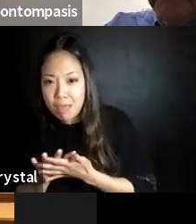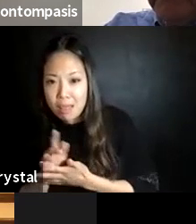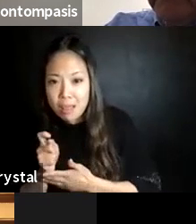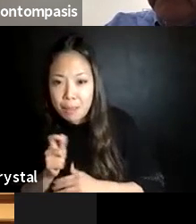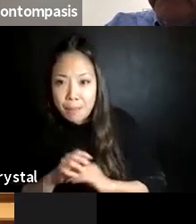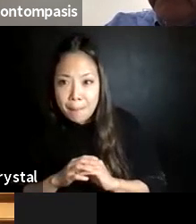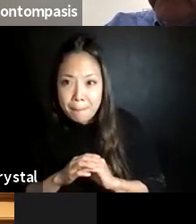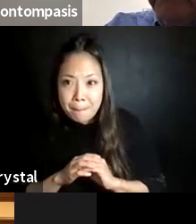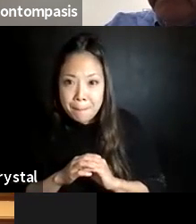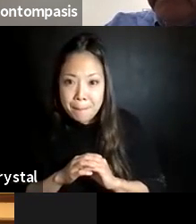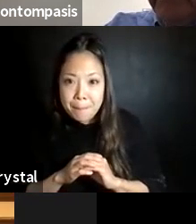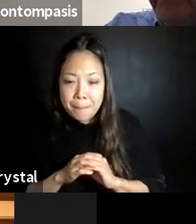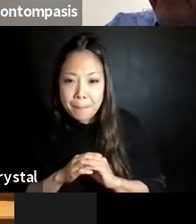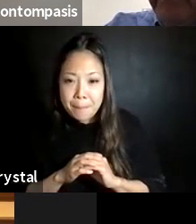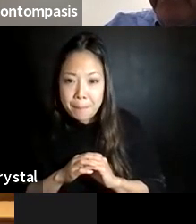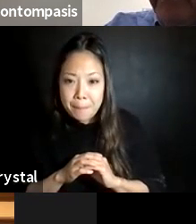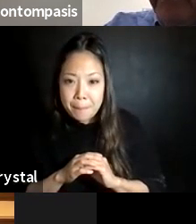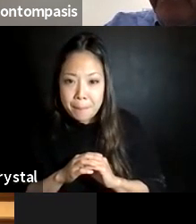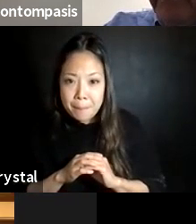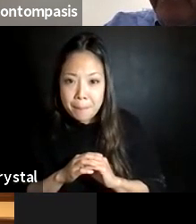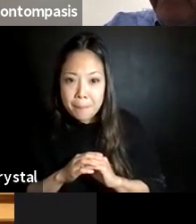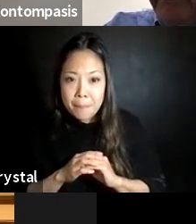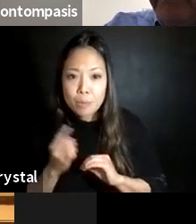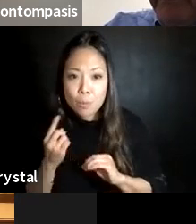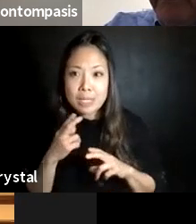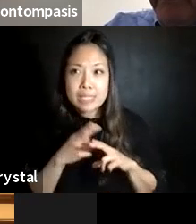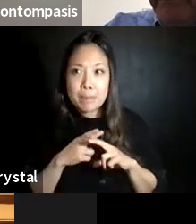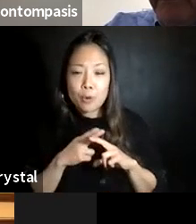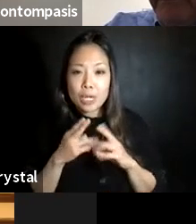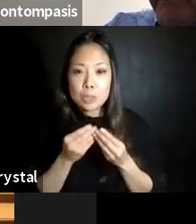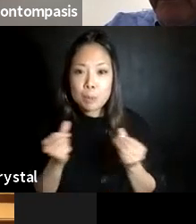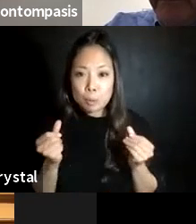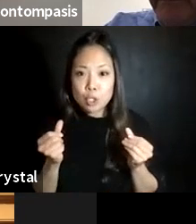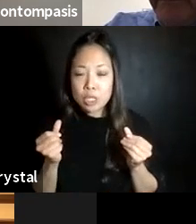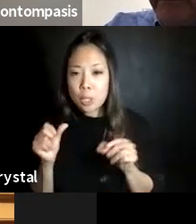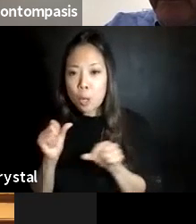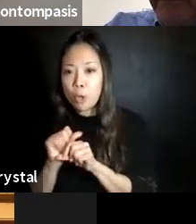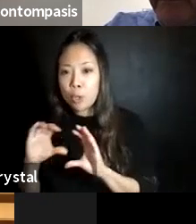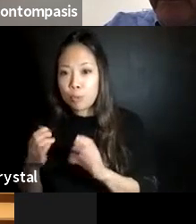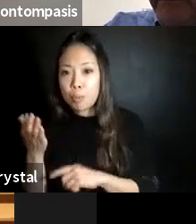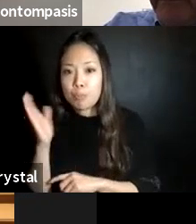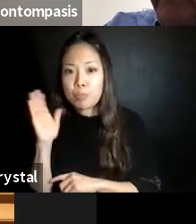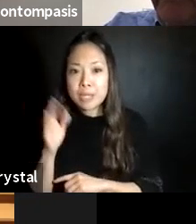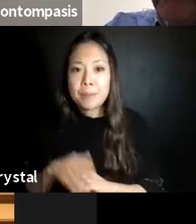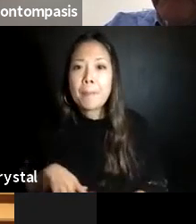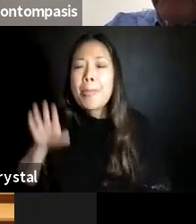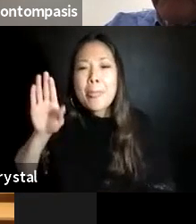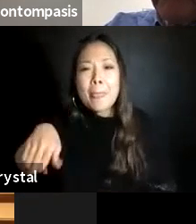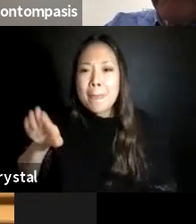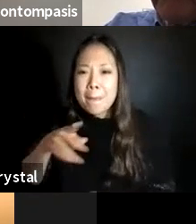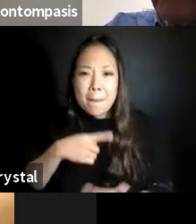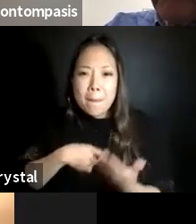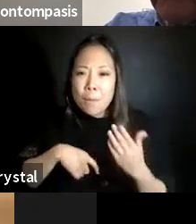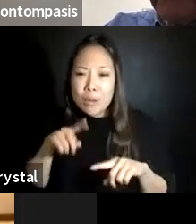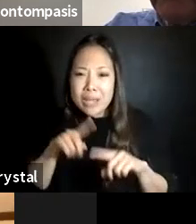policy presented by the working group. Some of them asked me. Mr. Zhao, we can't hear you very